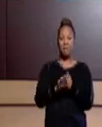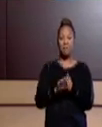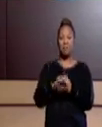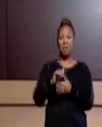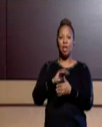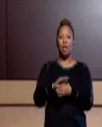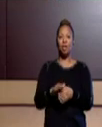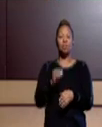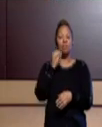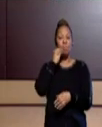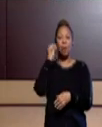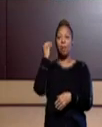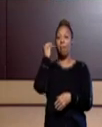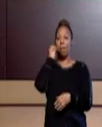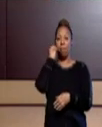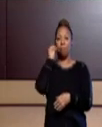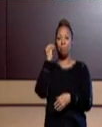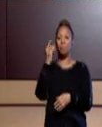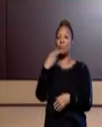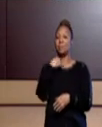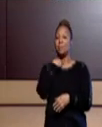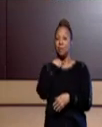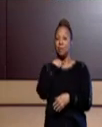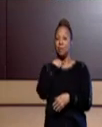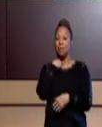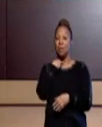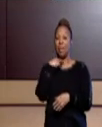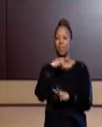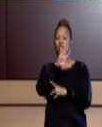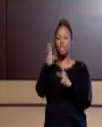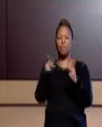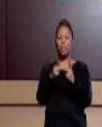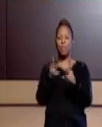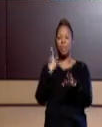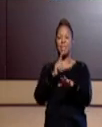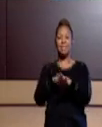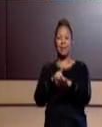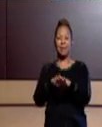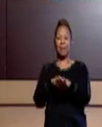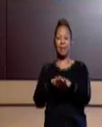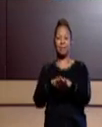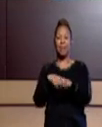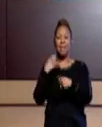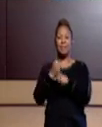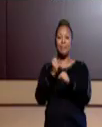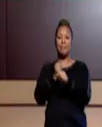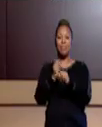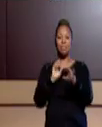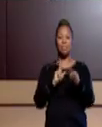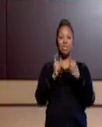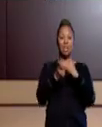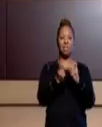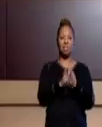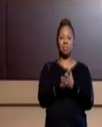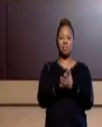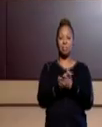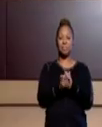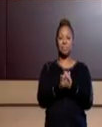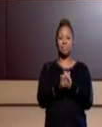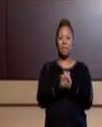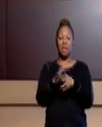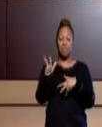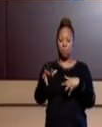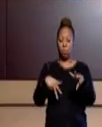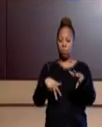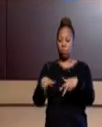on lockdown. This is the perfect time. To make some changes. Perfect. Even if you